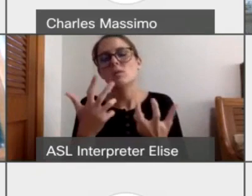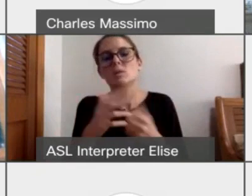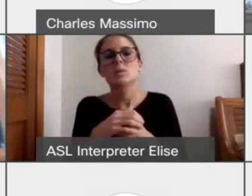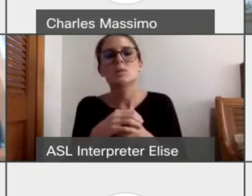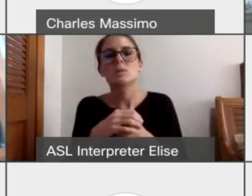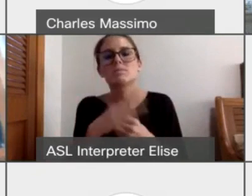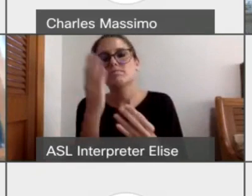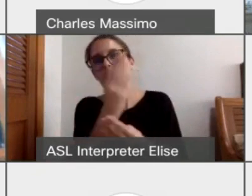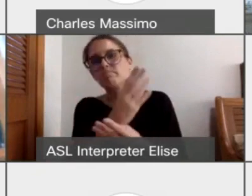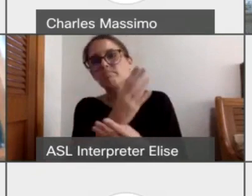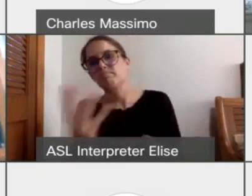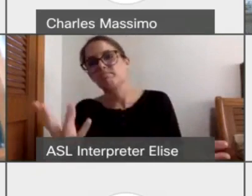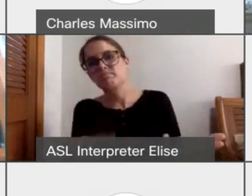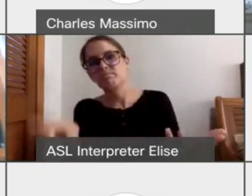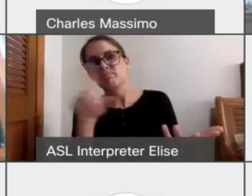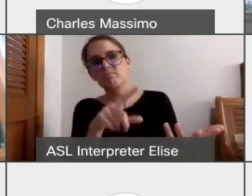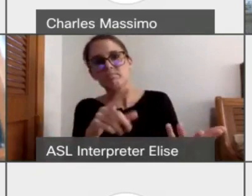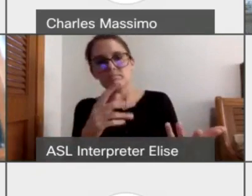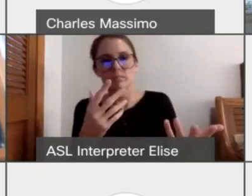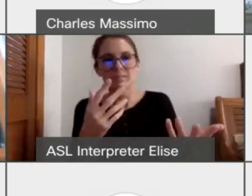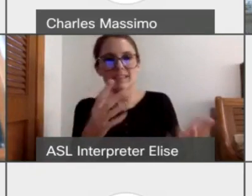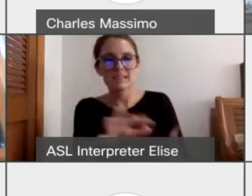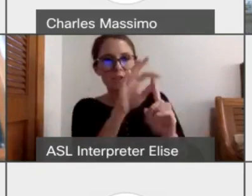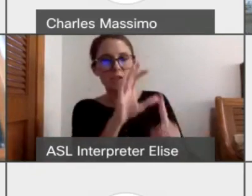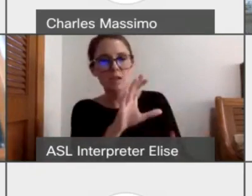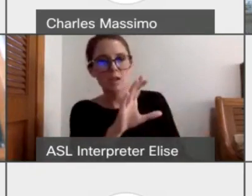bring to everyone's attention, especially Commissioner